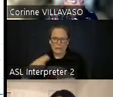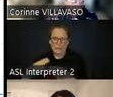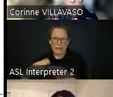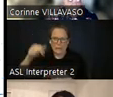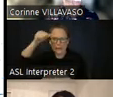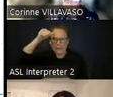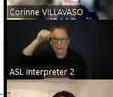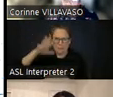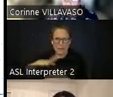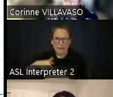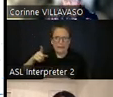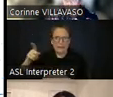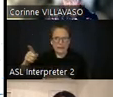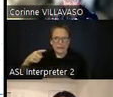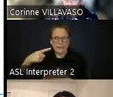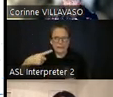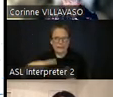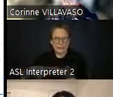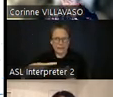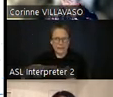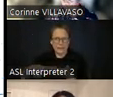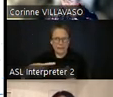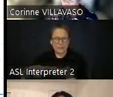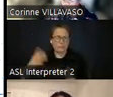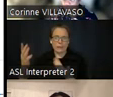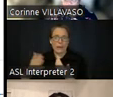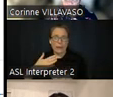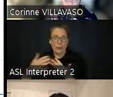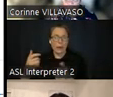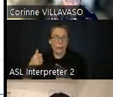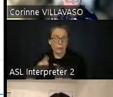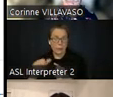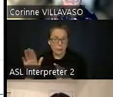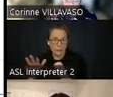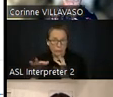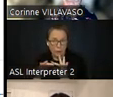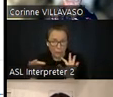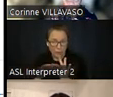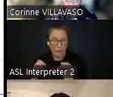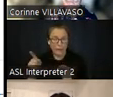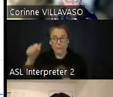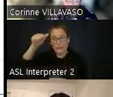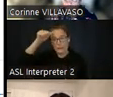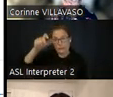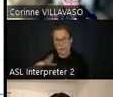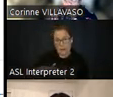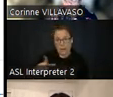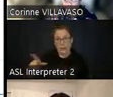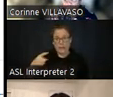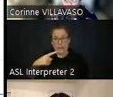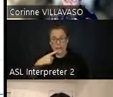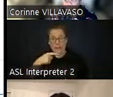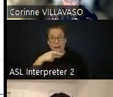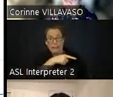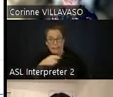down, but I took it away with me, it was that on this board, we really